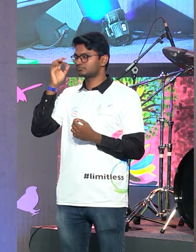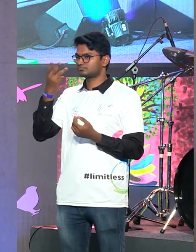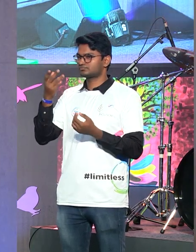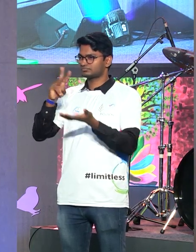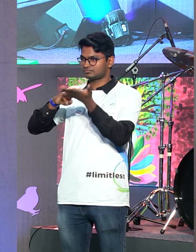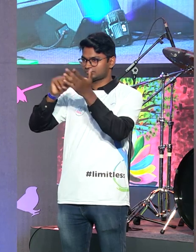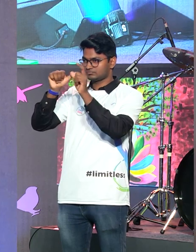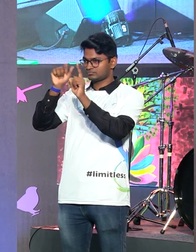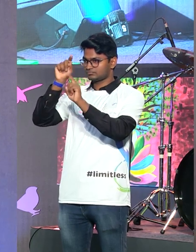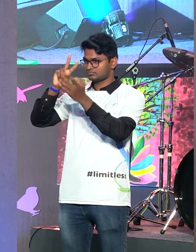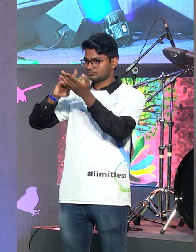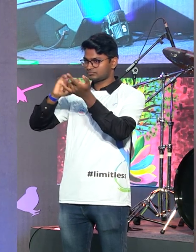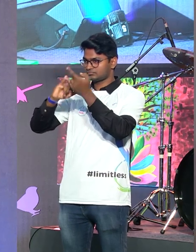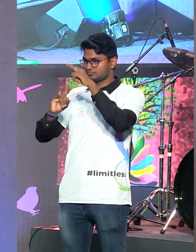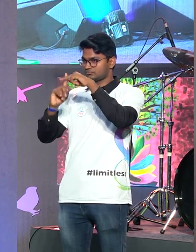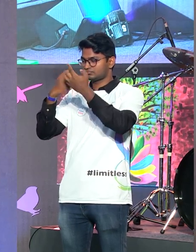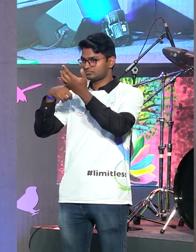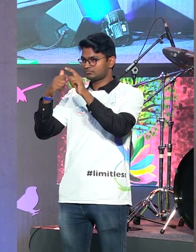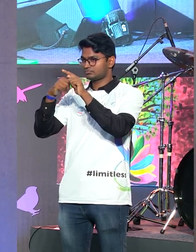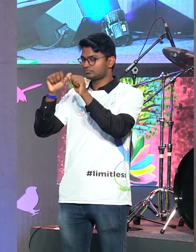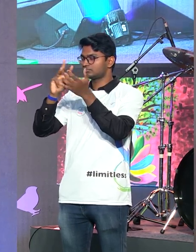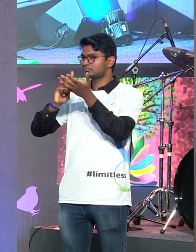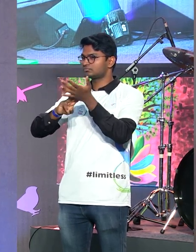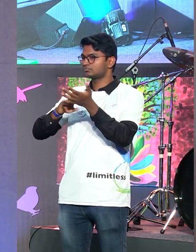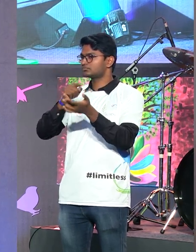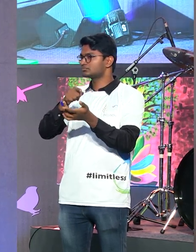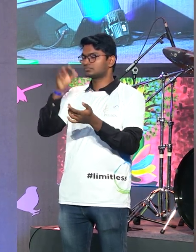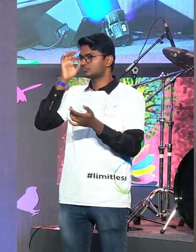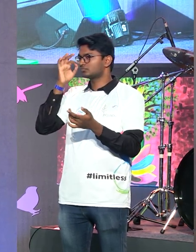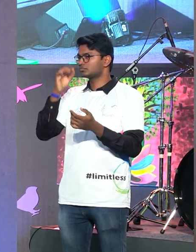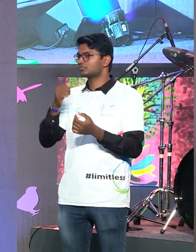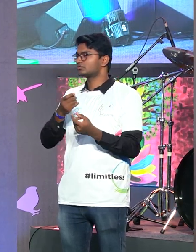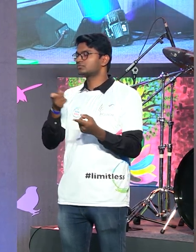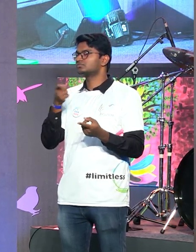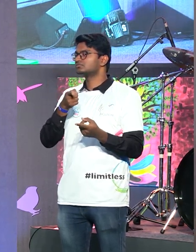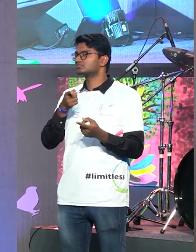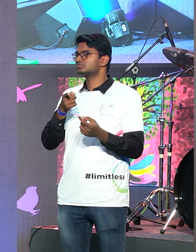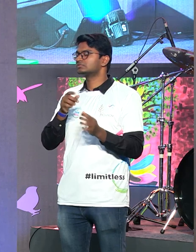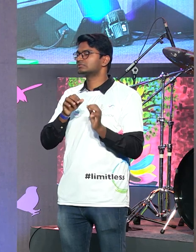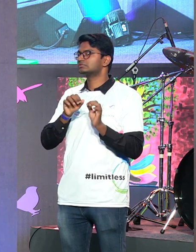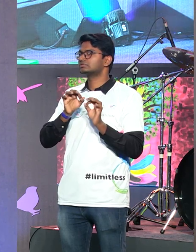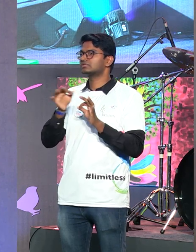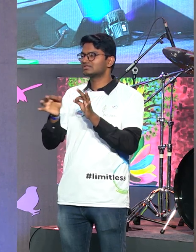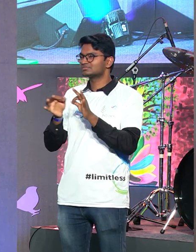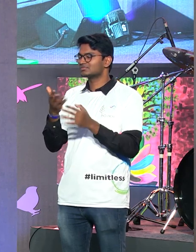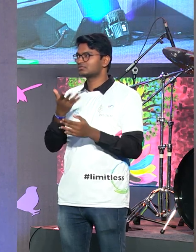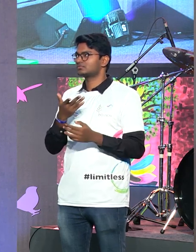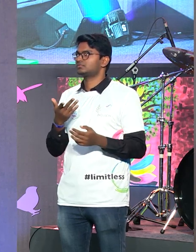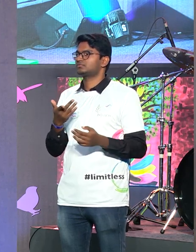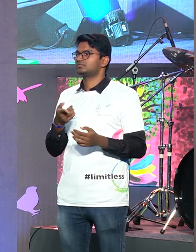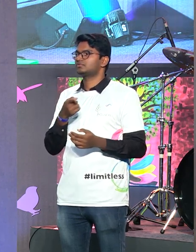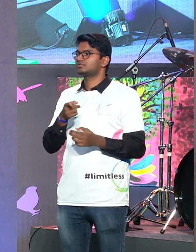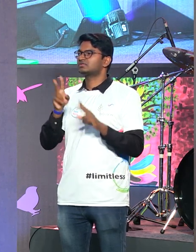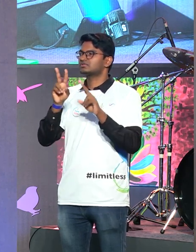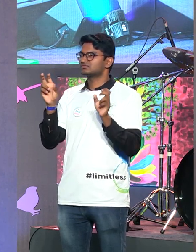has to appeal to a lot of people. So often, things that need a lot more nuances, things that are more to the margins in terms of the themes